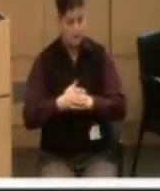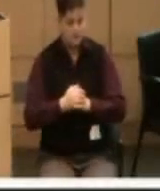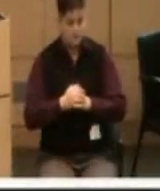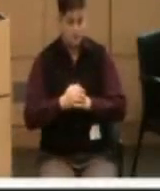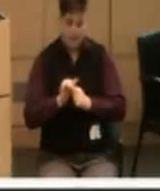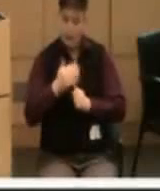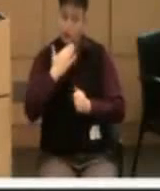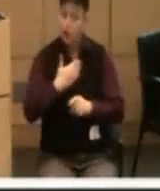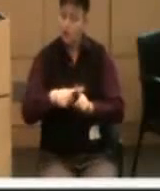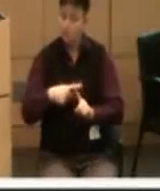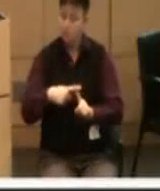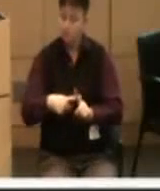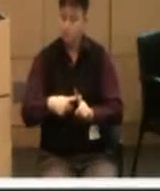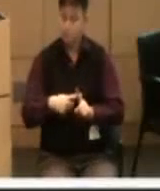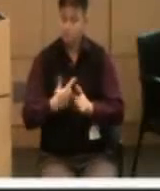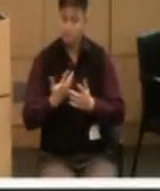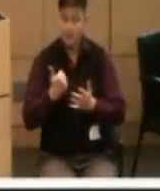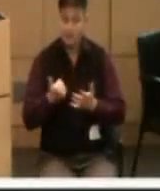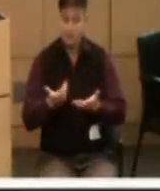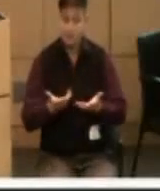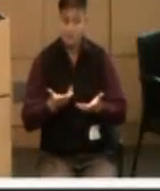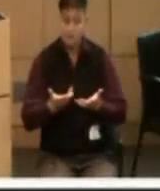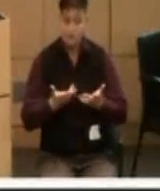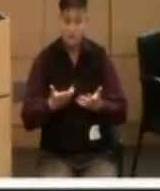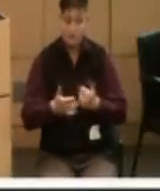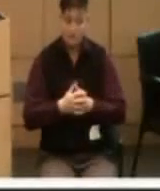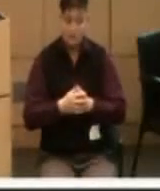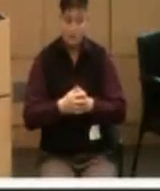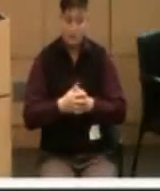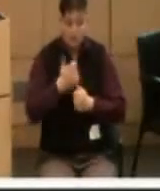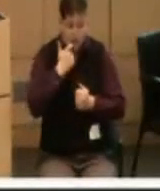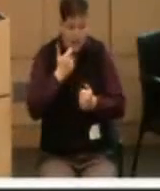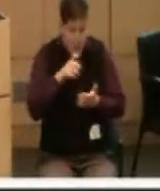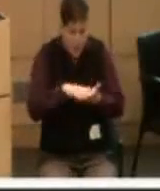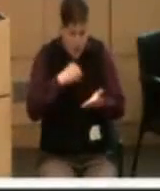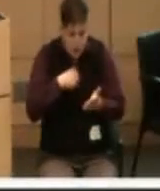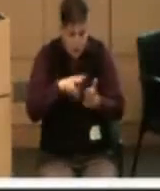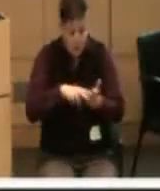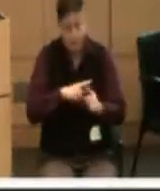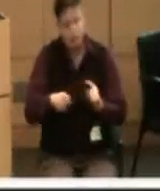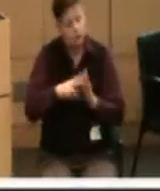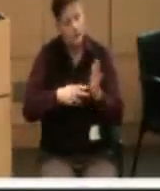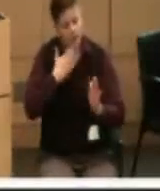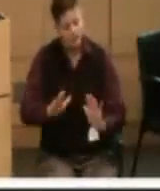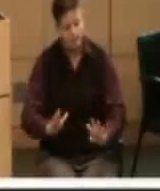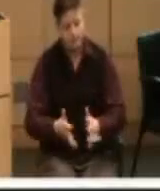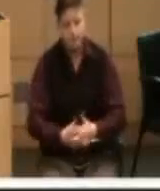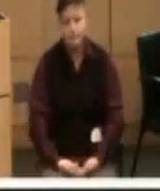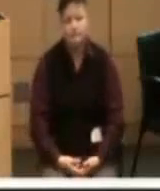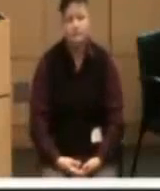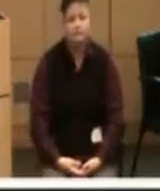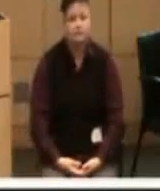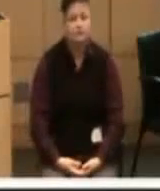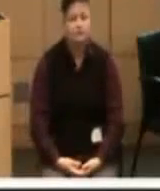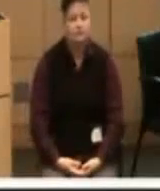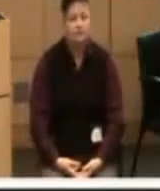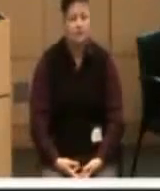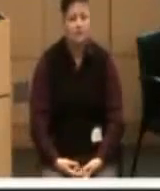that's a good thing because, yeah, she just learned to read, but she reads well. Mm-hmm. Yeah, so.